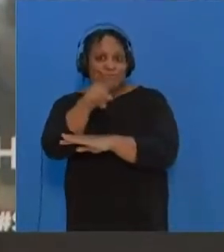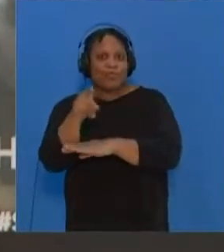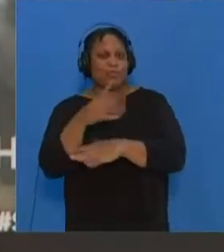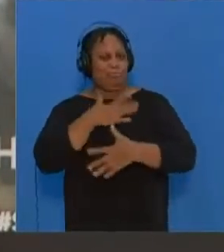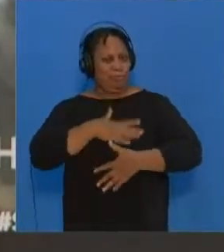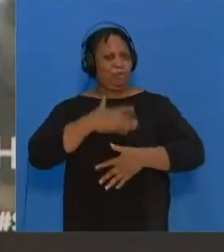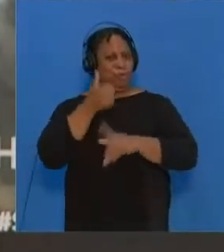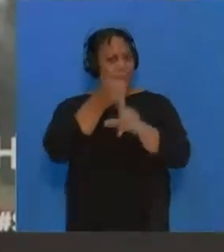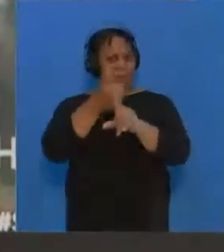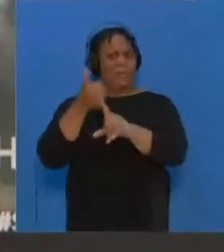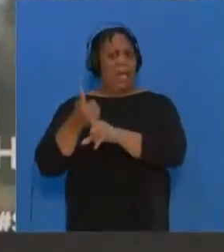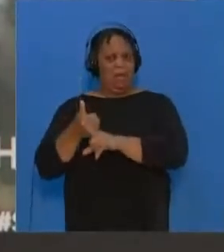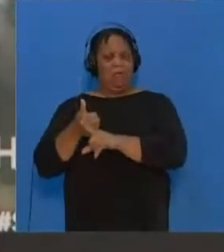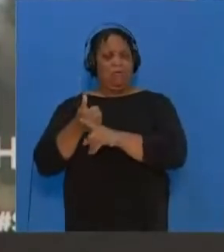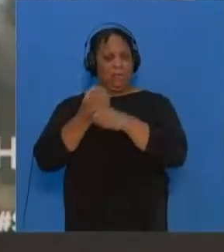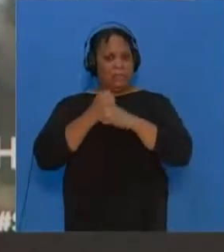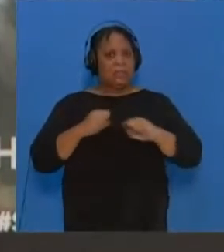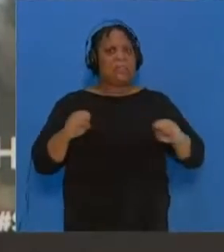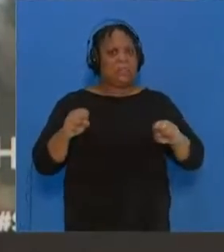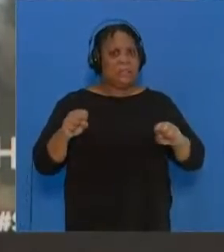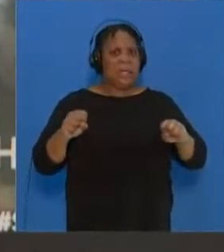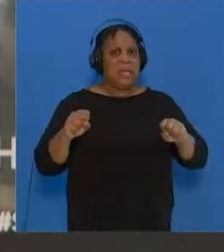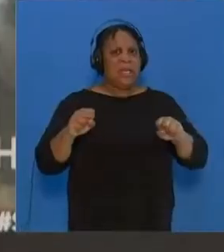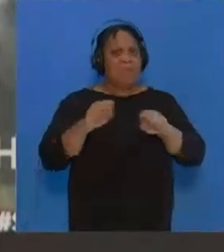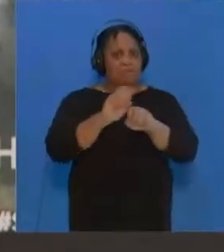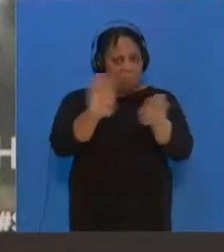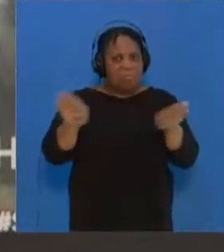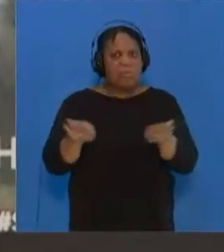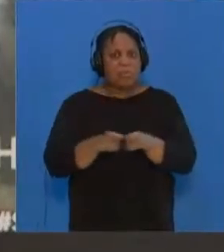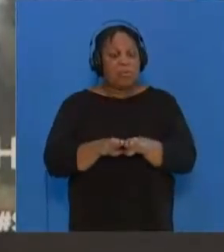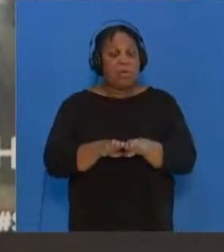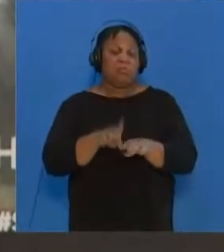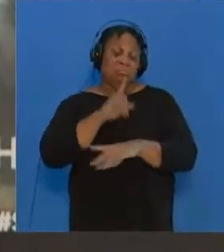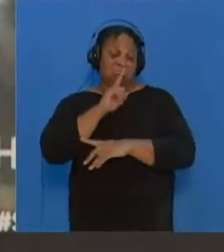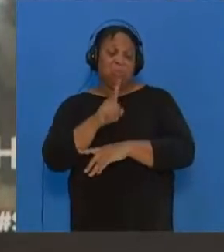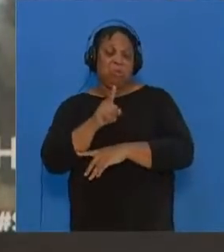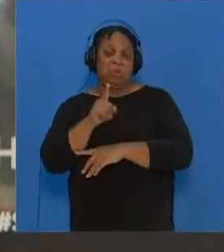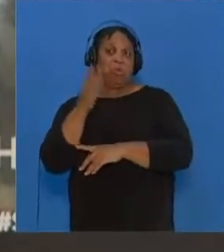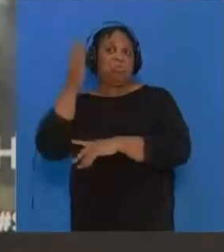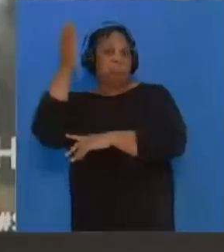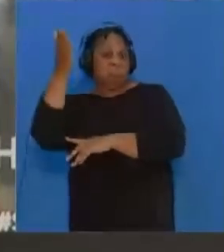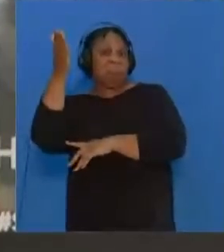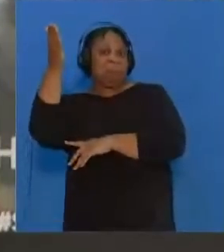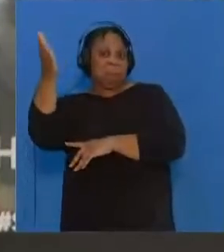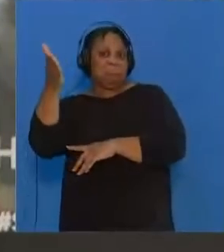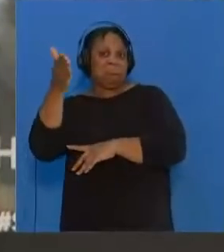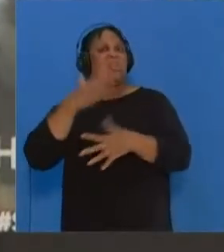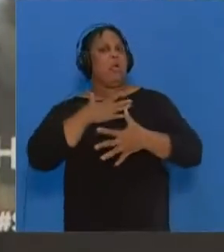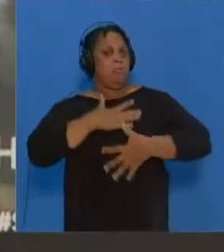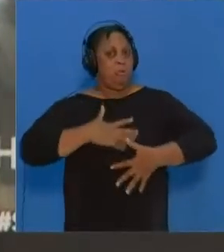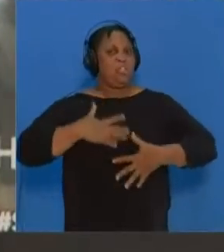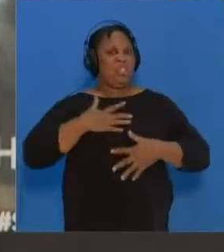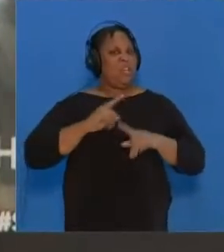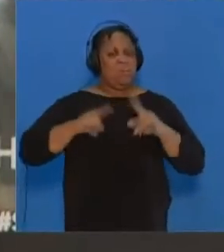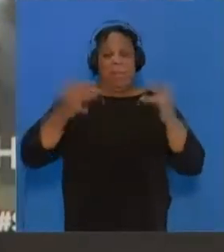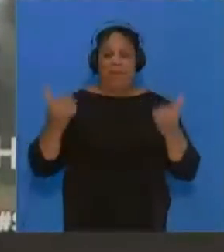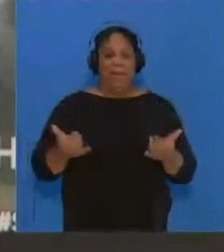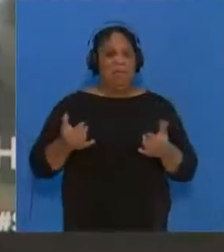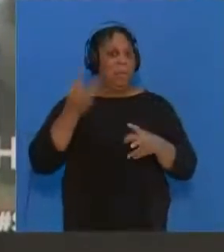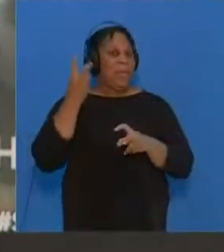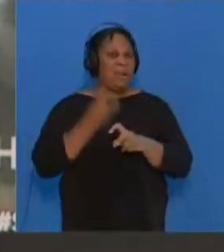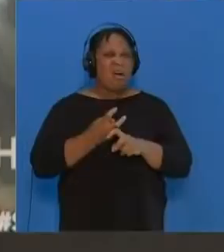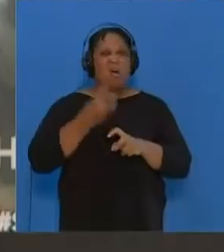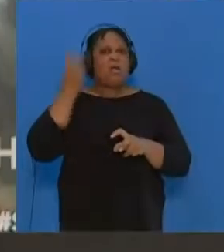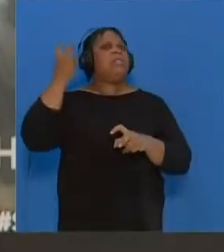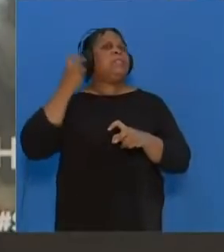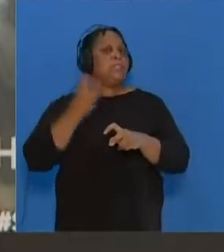yourself in a safe environment. And I think that over time, visitors will appreciate that. Right now, it may be hard for them. Right now, it may be